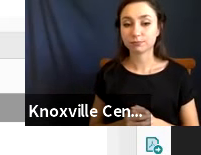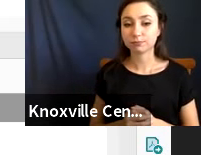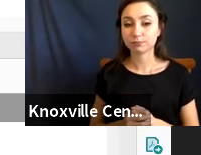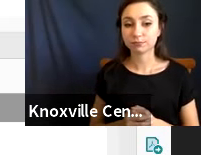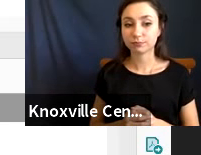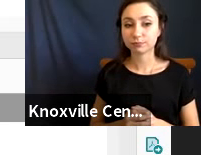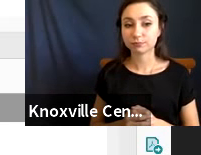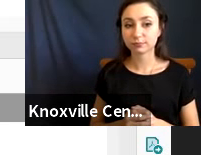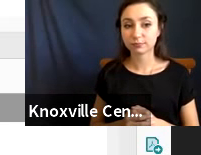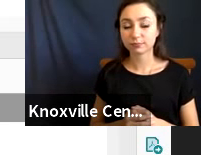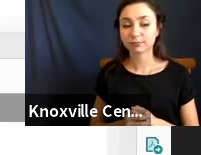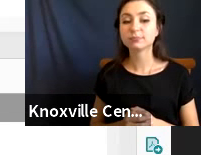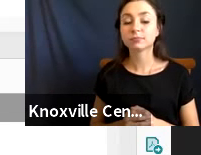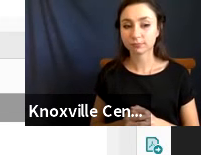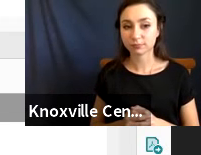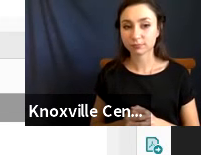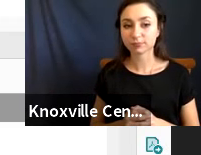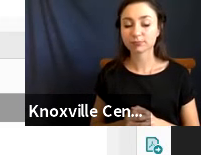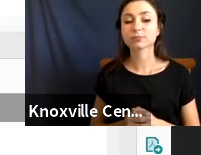So